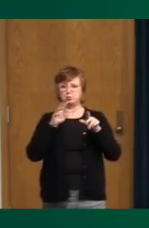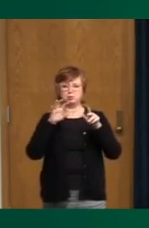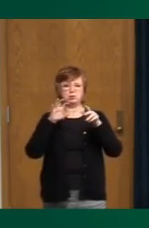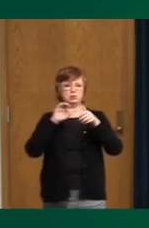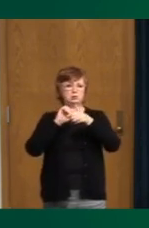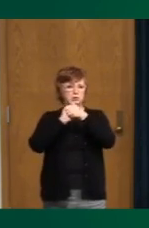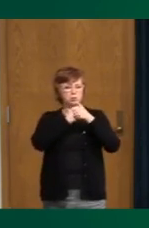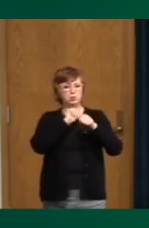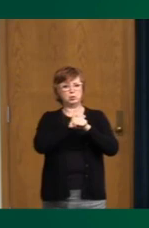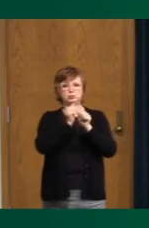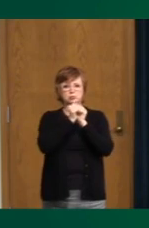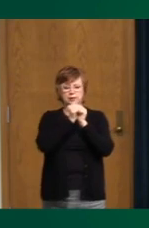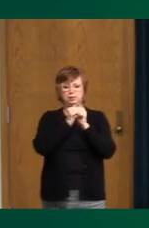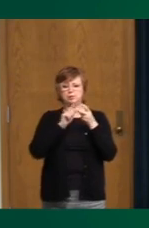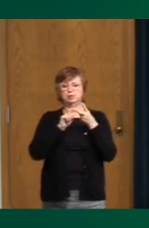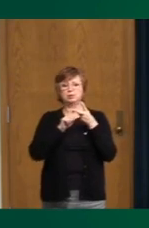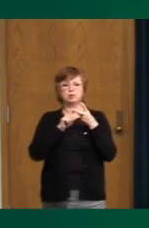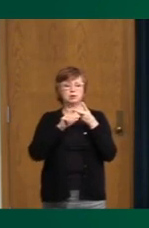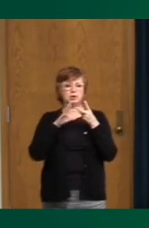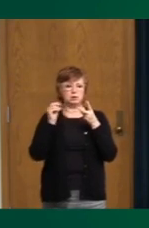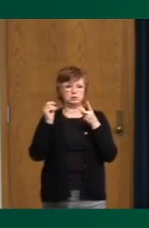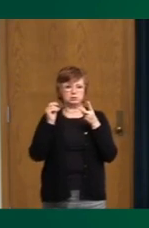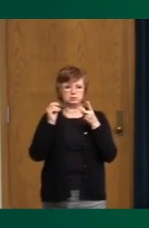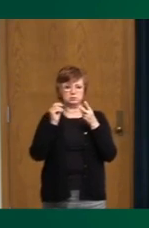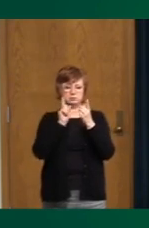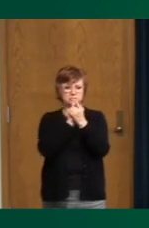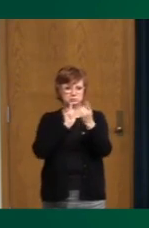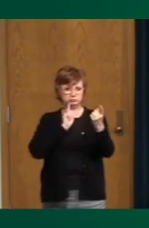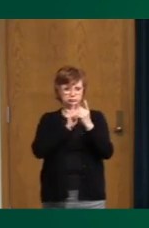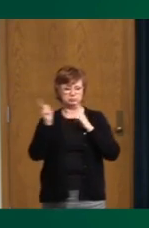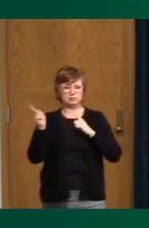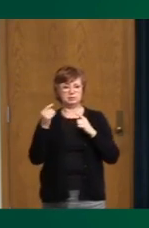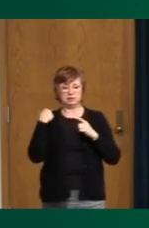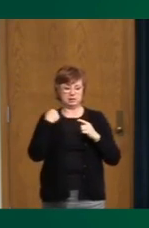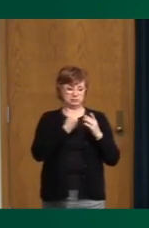with physical distancing. We've done that well in the spring and through the